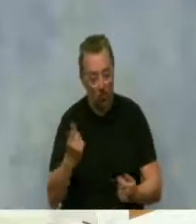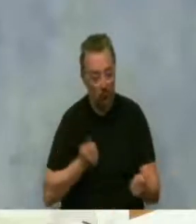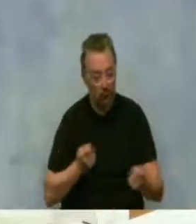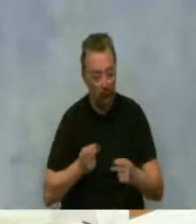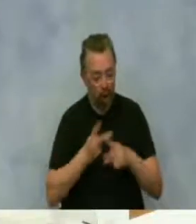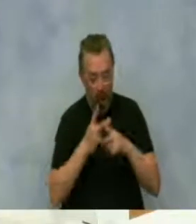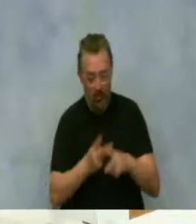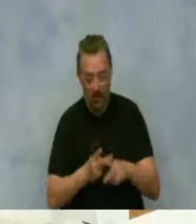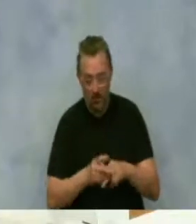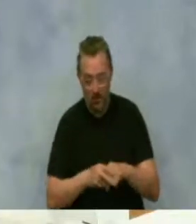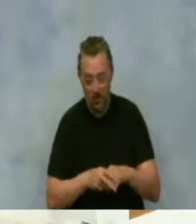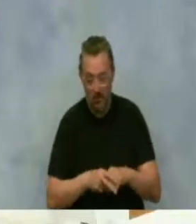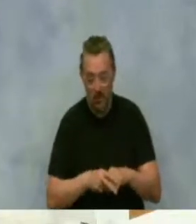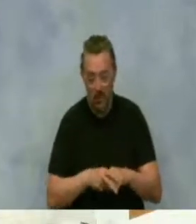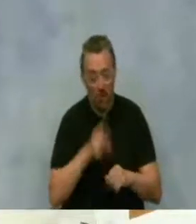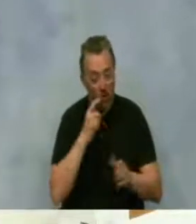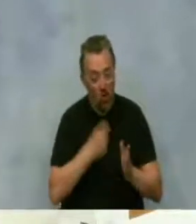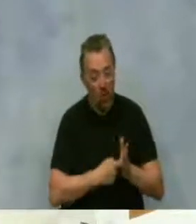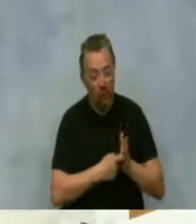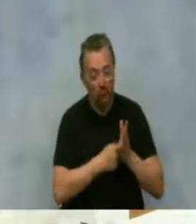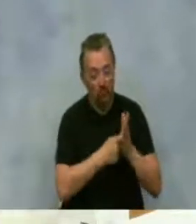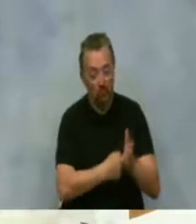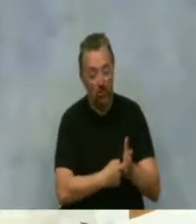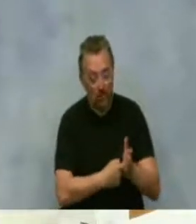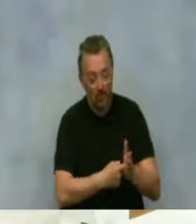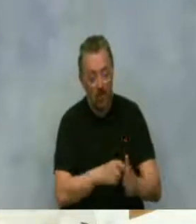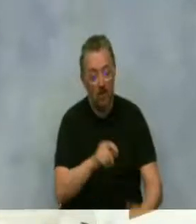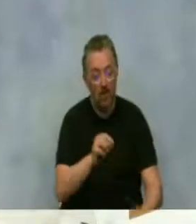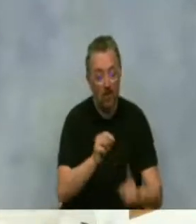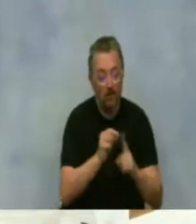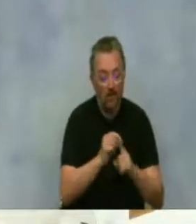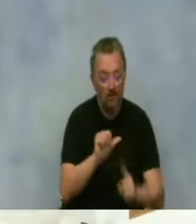If I can take you to the recommendations on page 81,